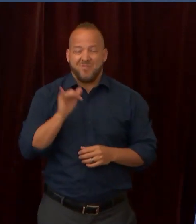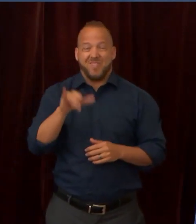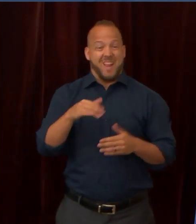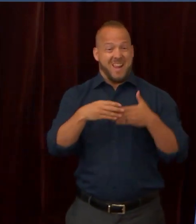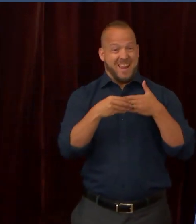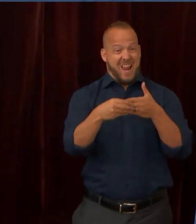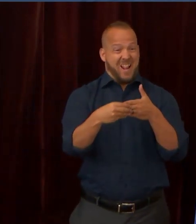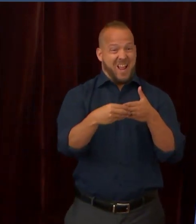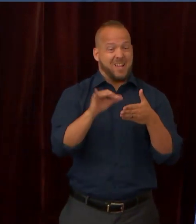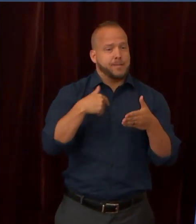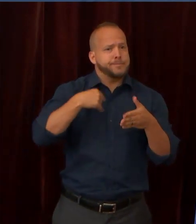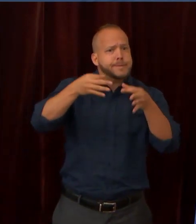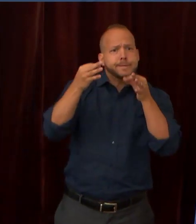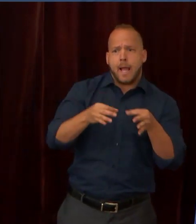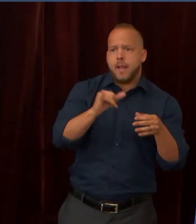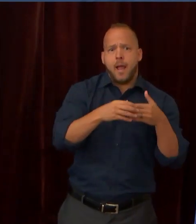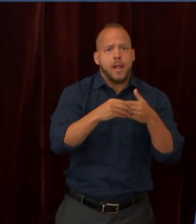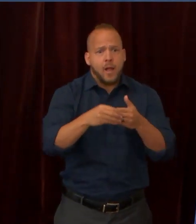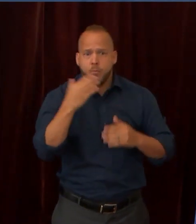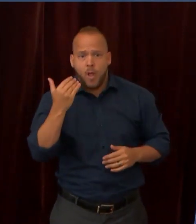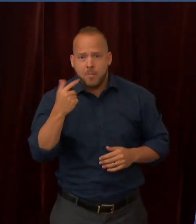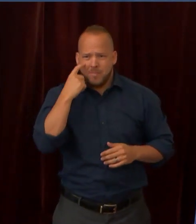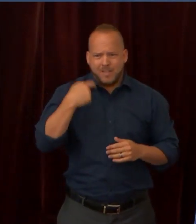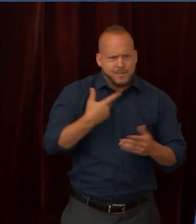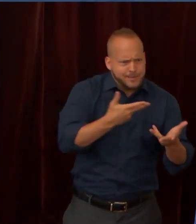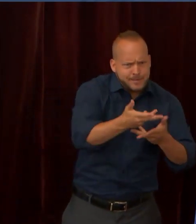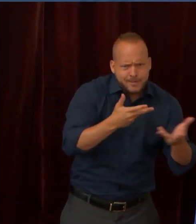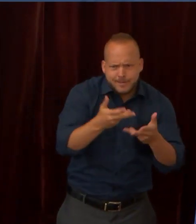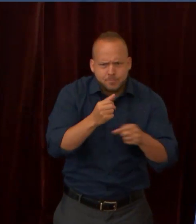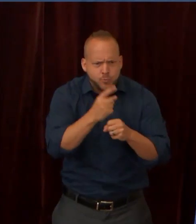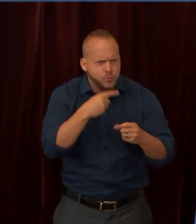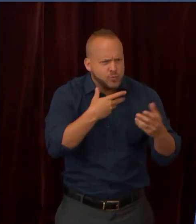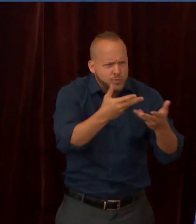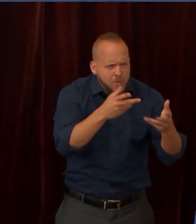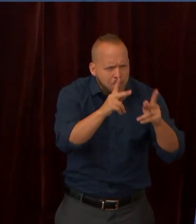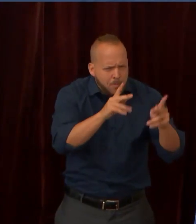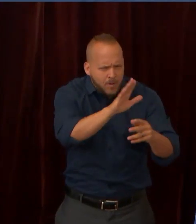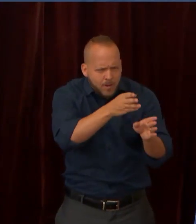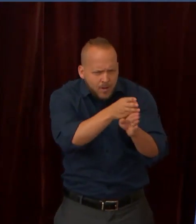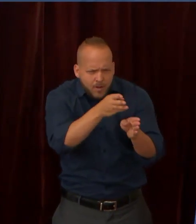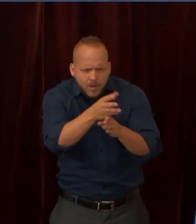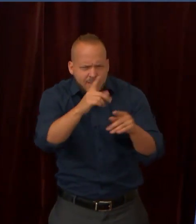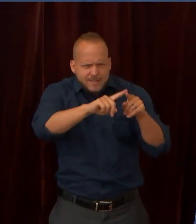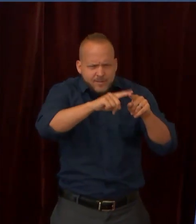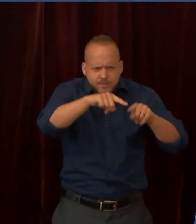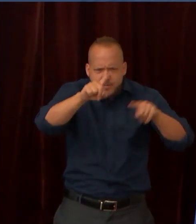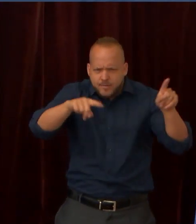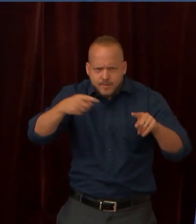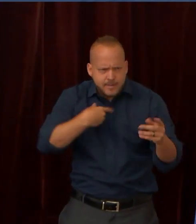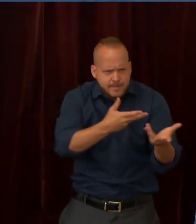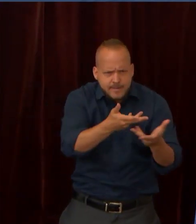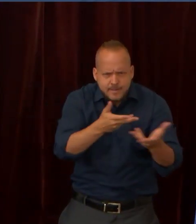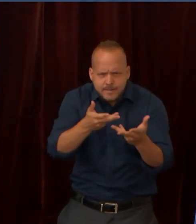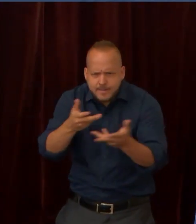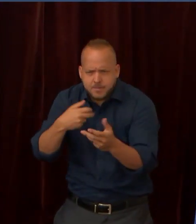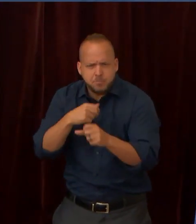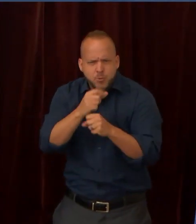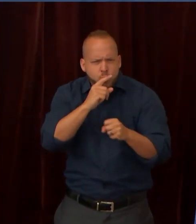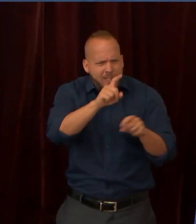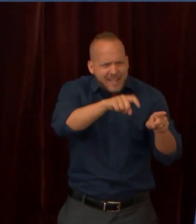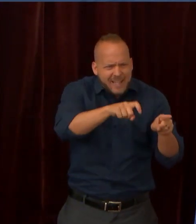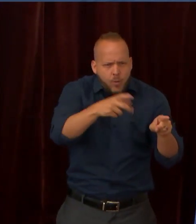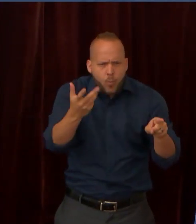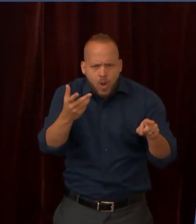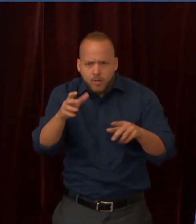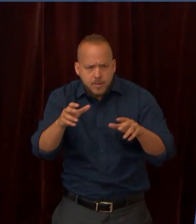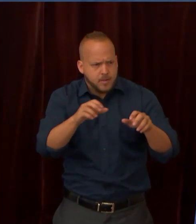multiple congregations in the faith community, and I found a commonality in the discussions with them because regardless